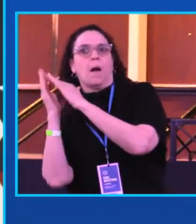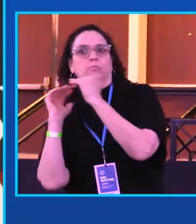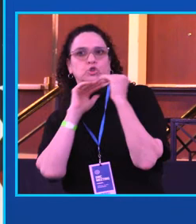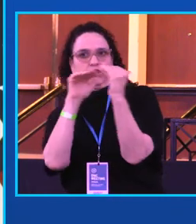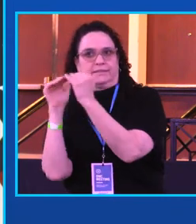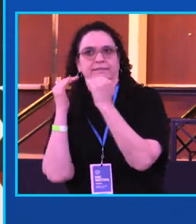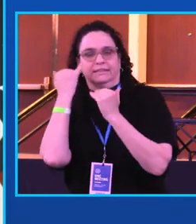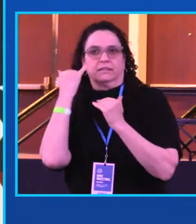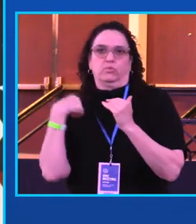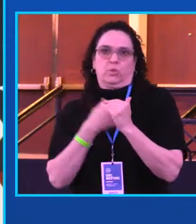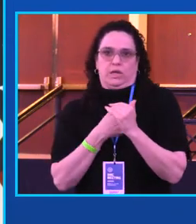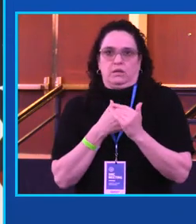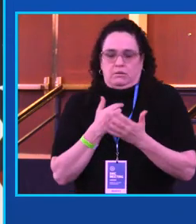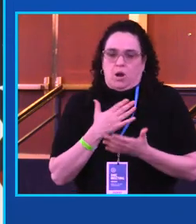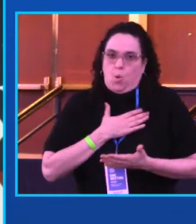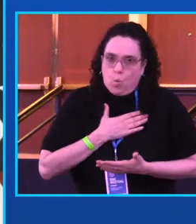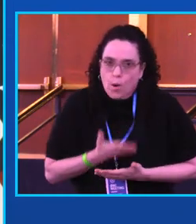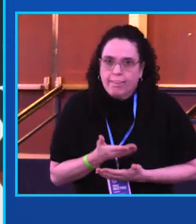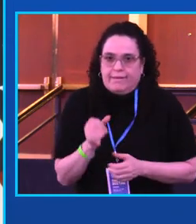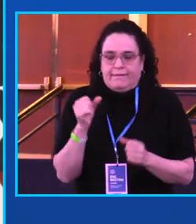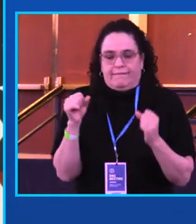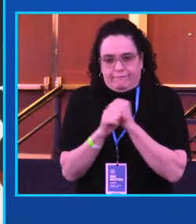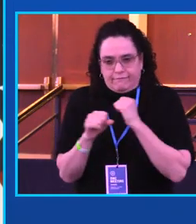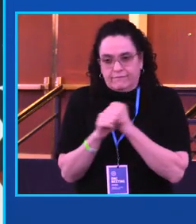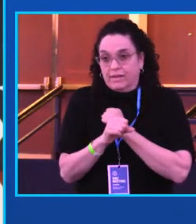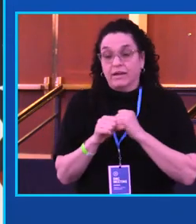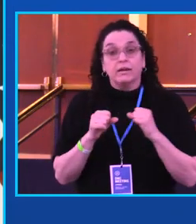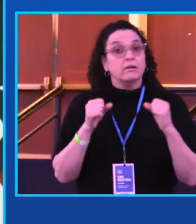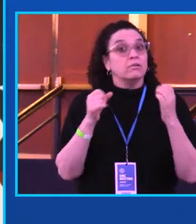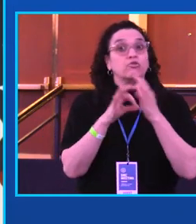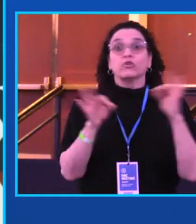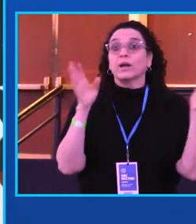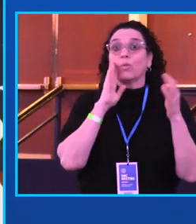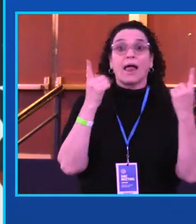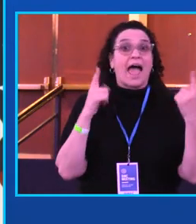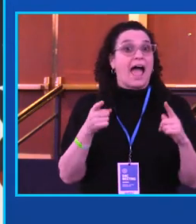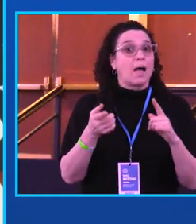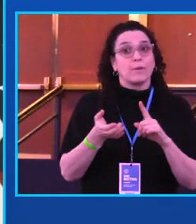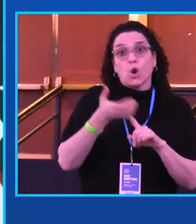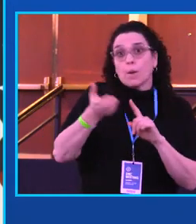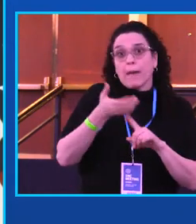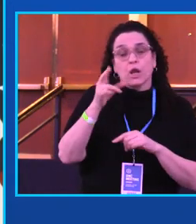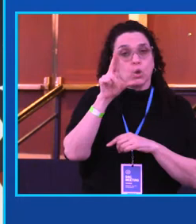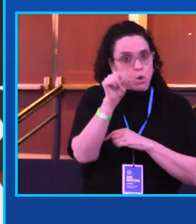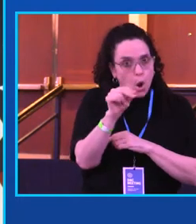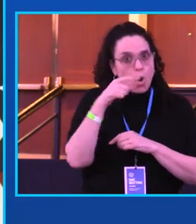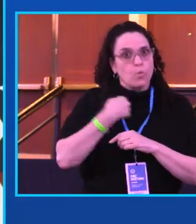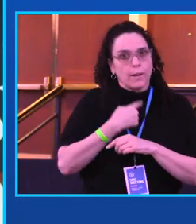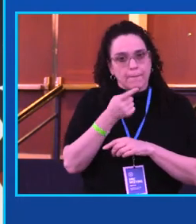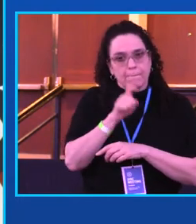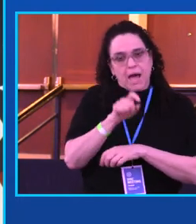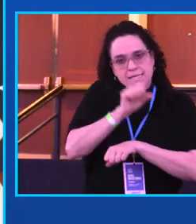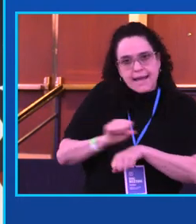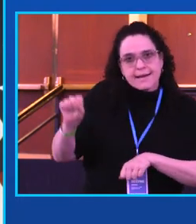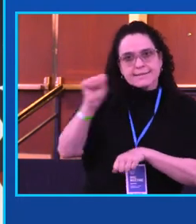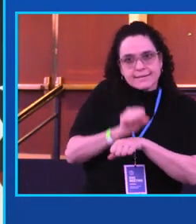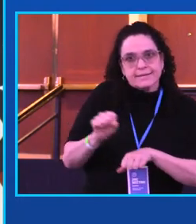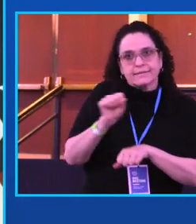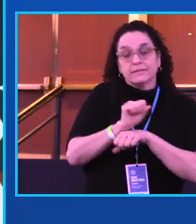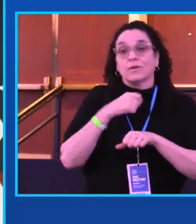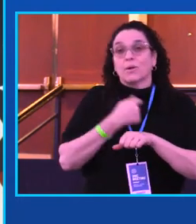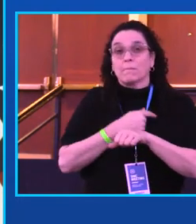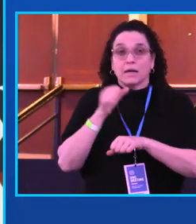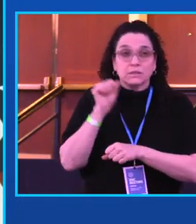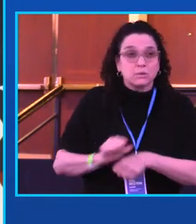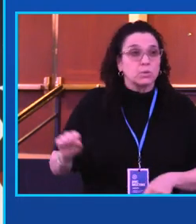not inevitable. It must be achieved. To be hopeful is to be willing to work for a better tomorrow and then